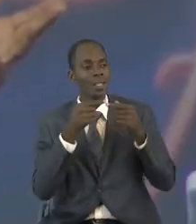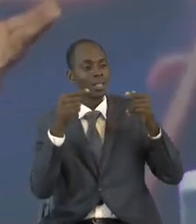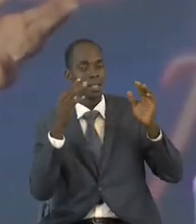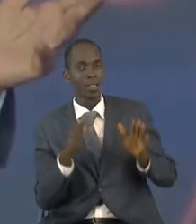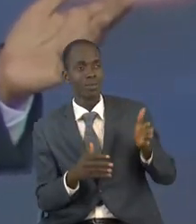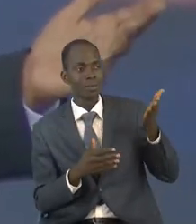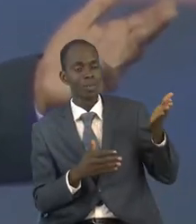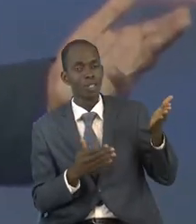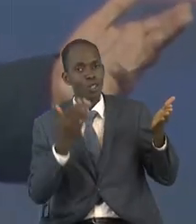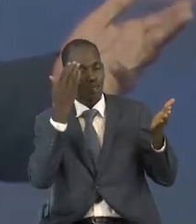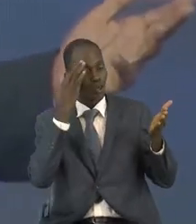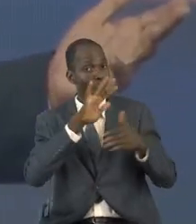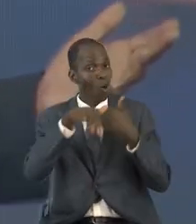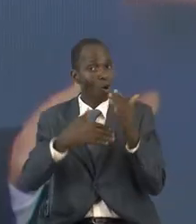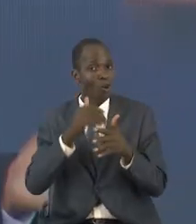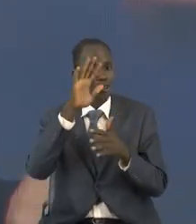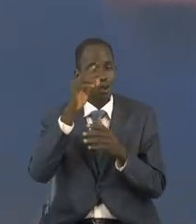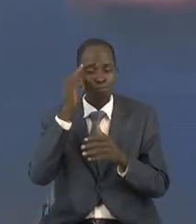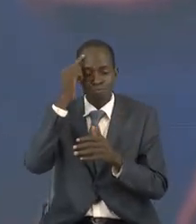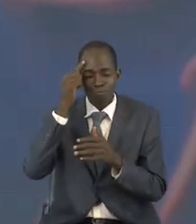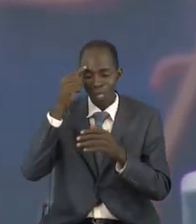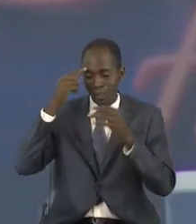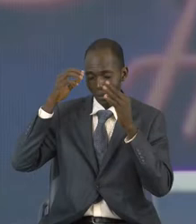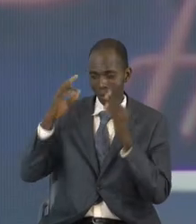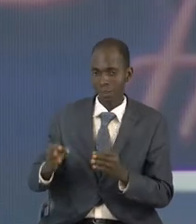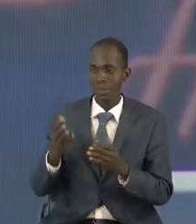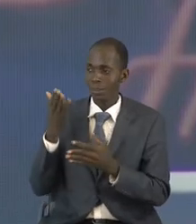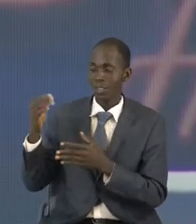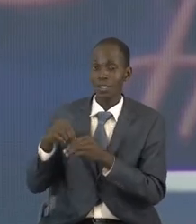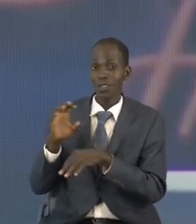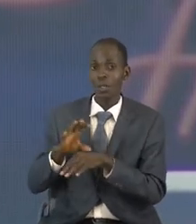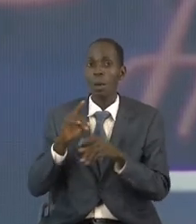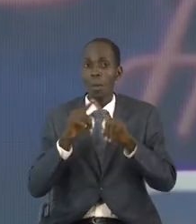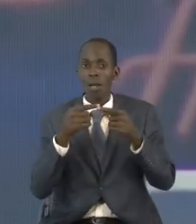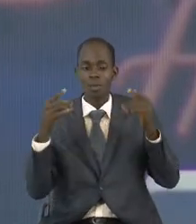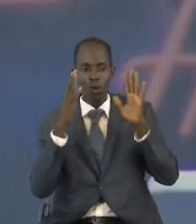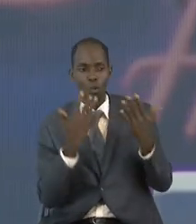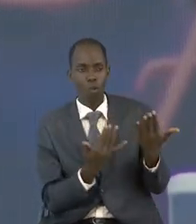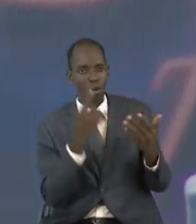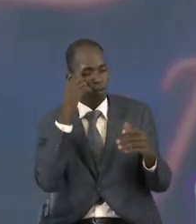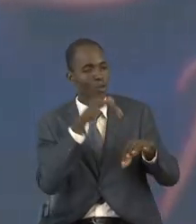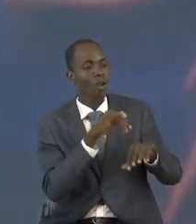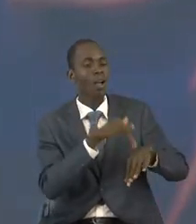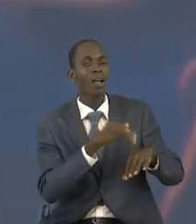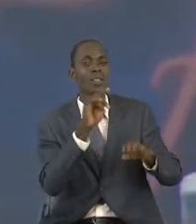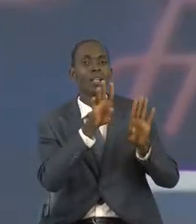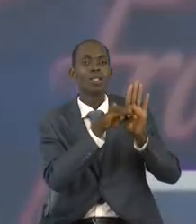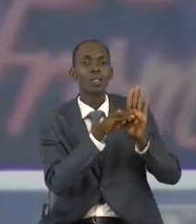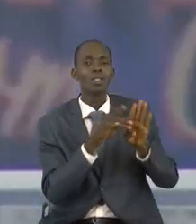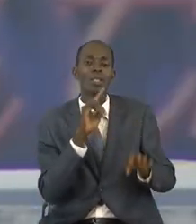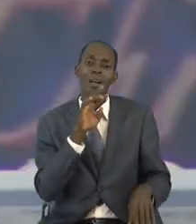the decisions, your thoughts you took. And is waiting for you at the door. Welcome. You